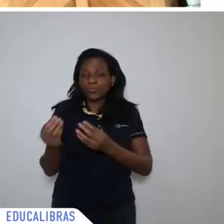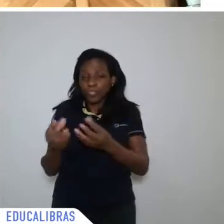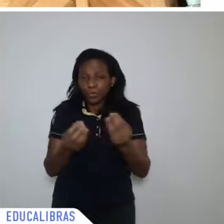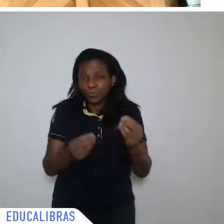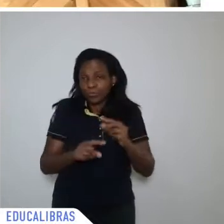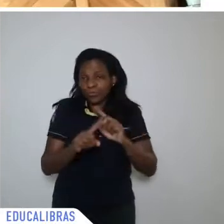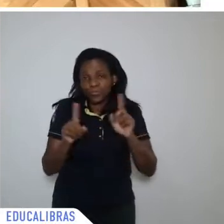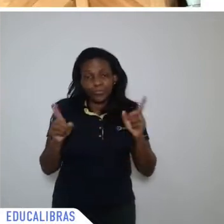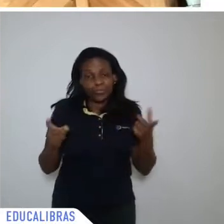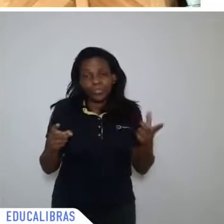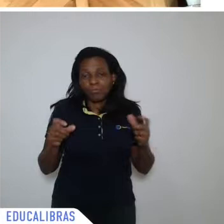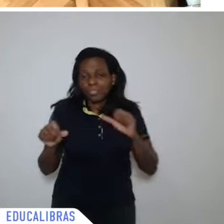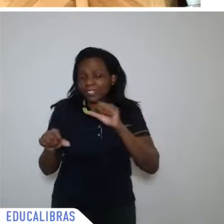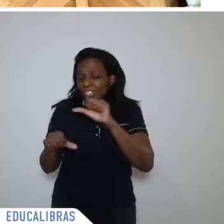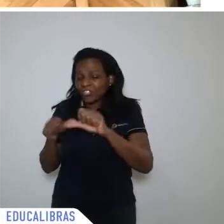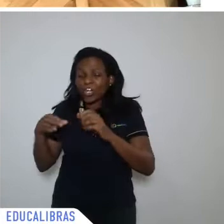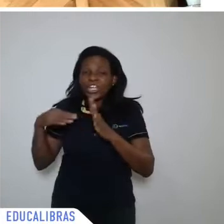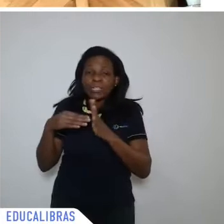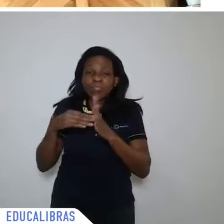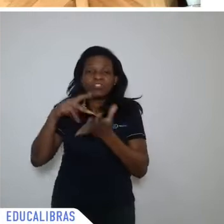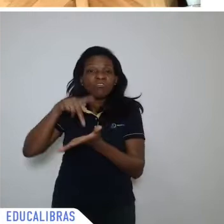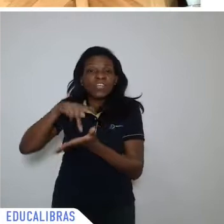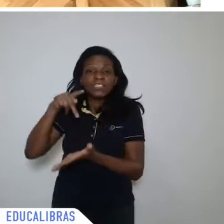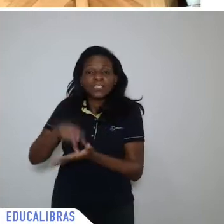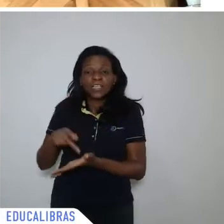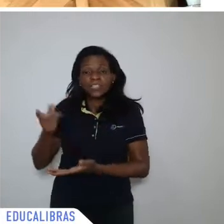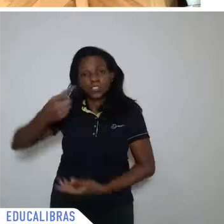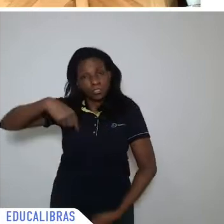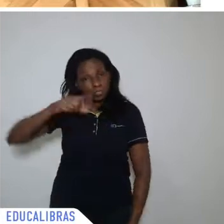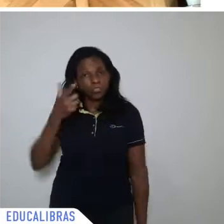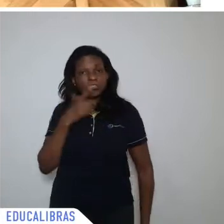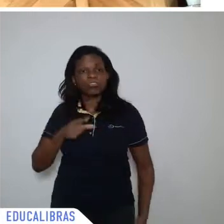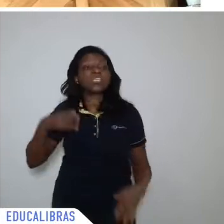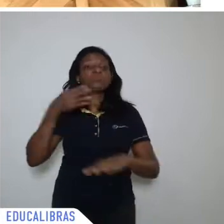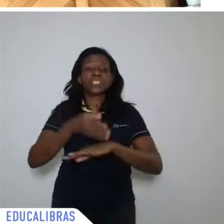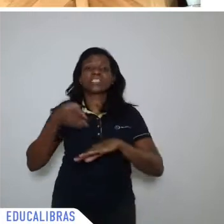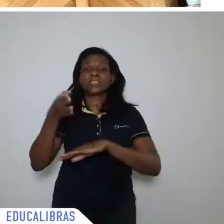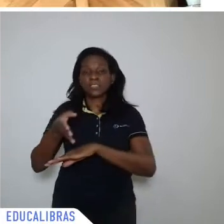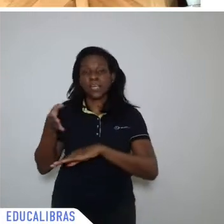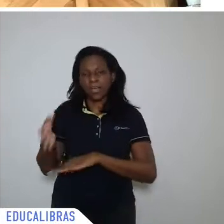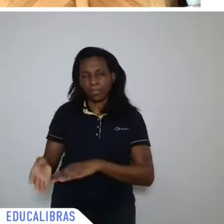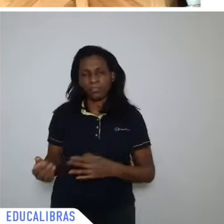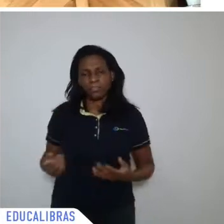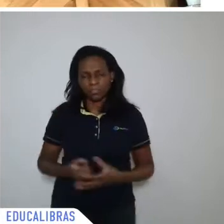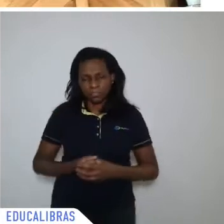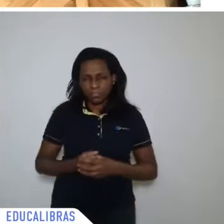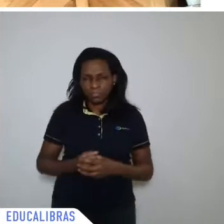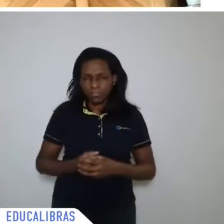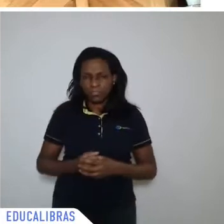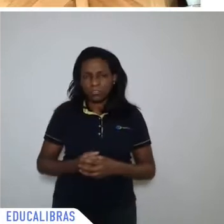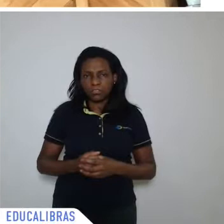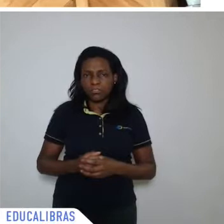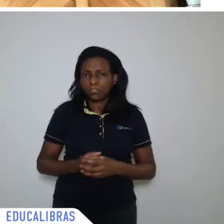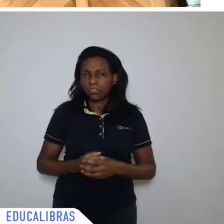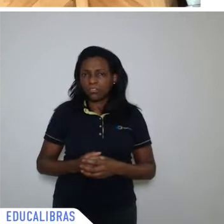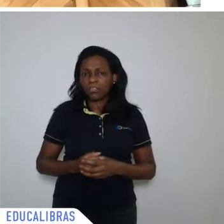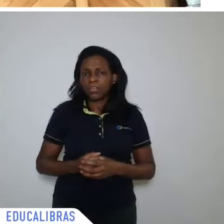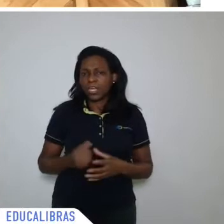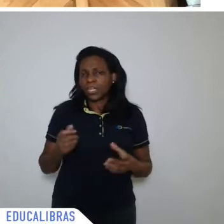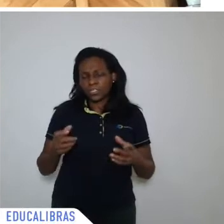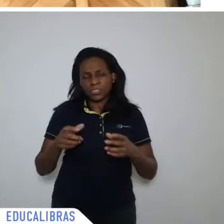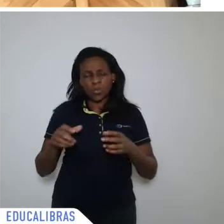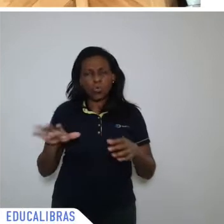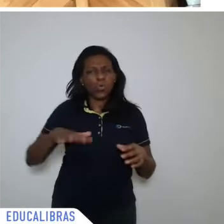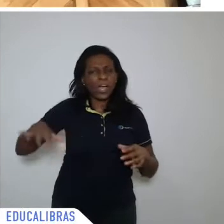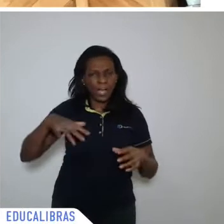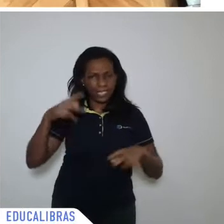of what we ask the world about, but this is proof of the limit of what we can access to answer the